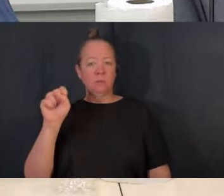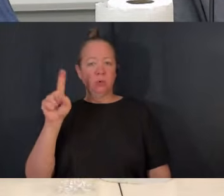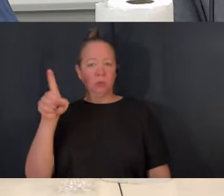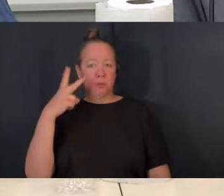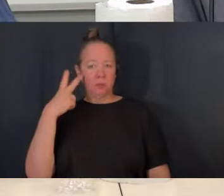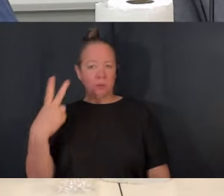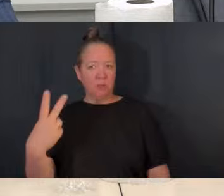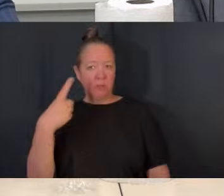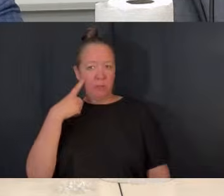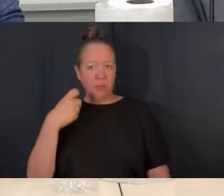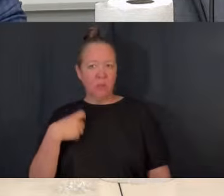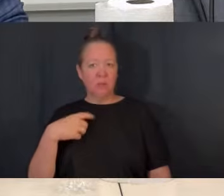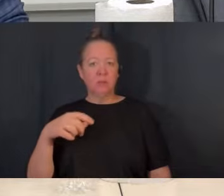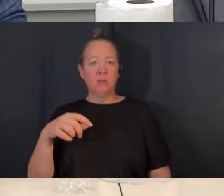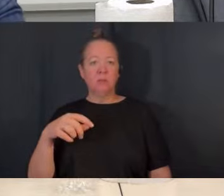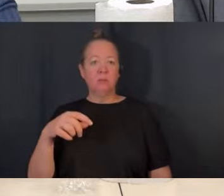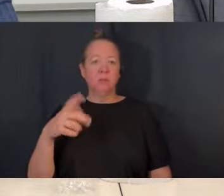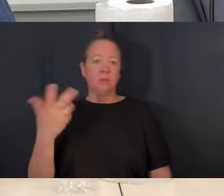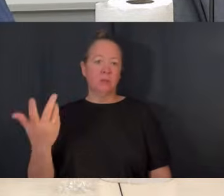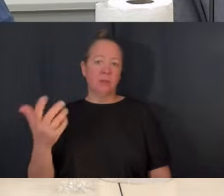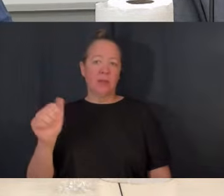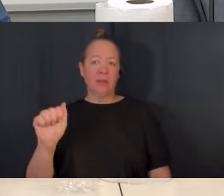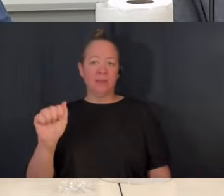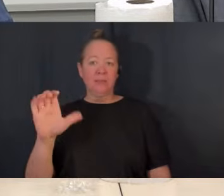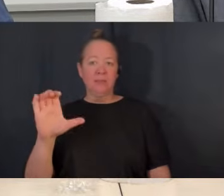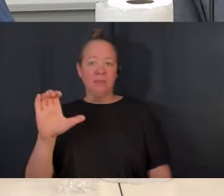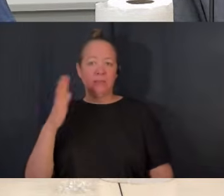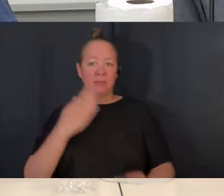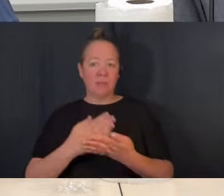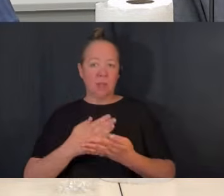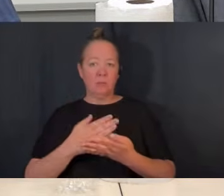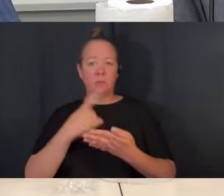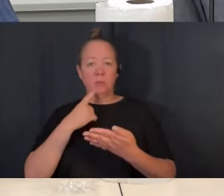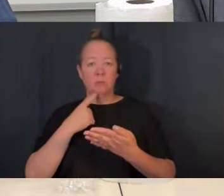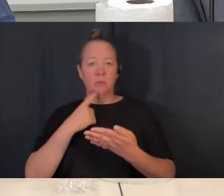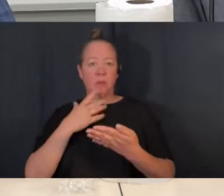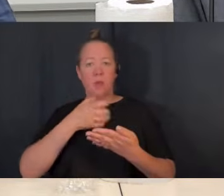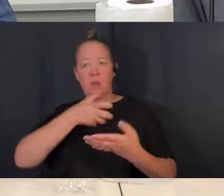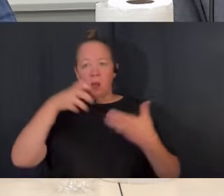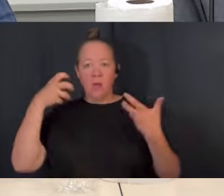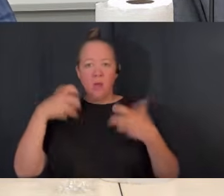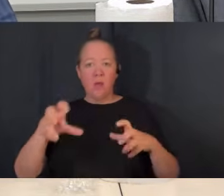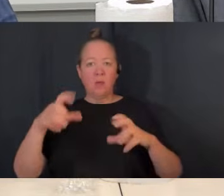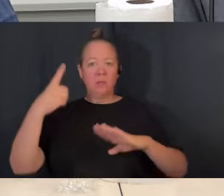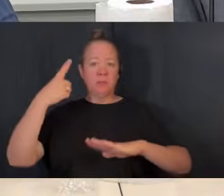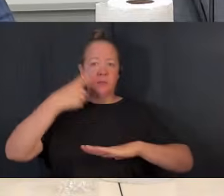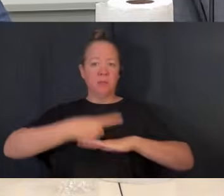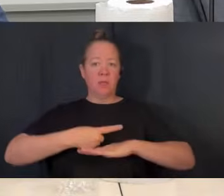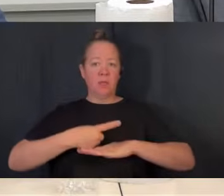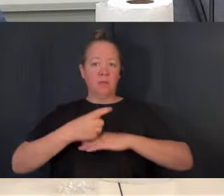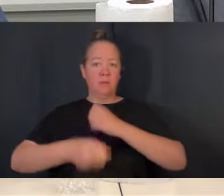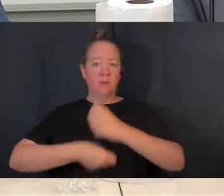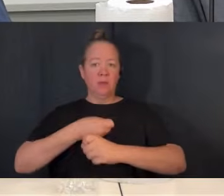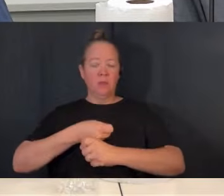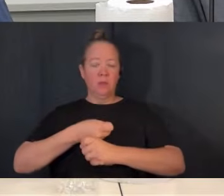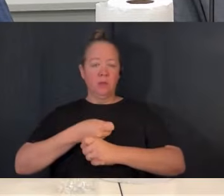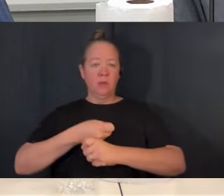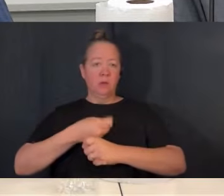condition went out on the hottest day of the year here on the top floor and on the bottom